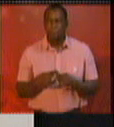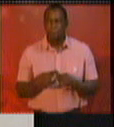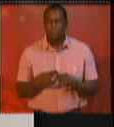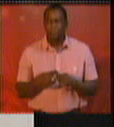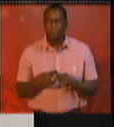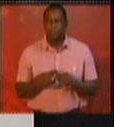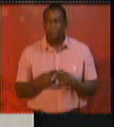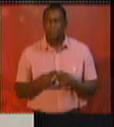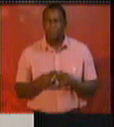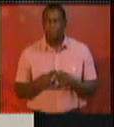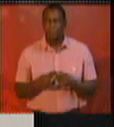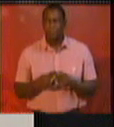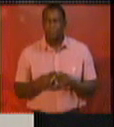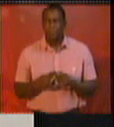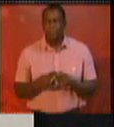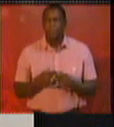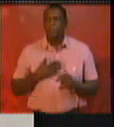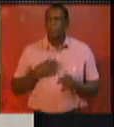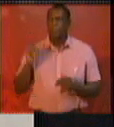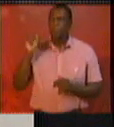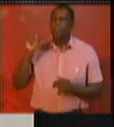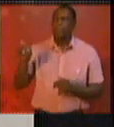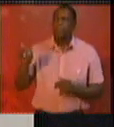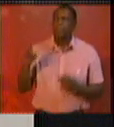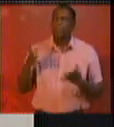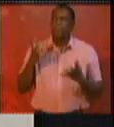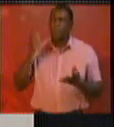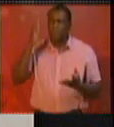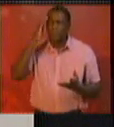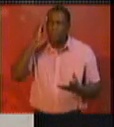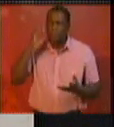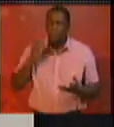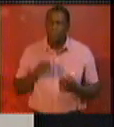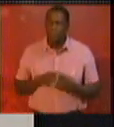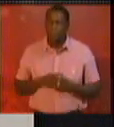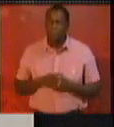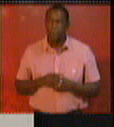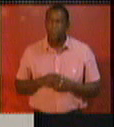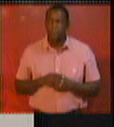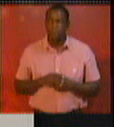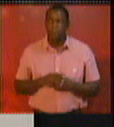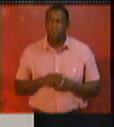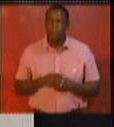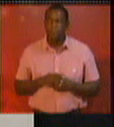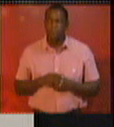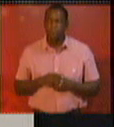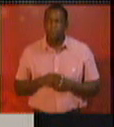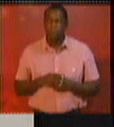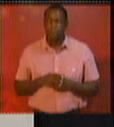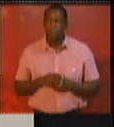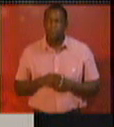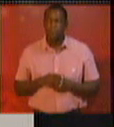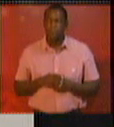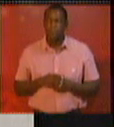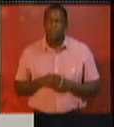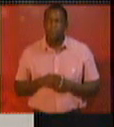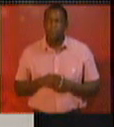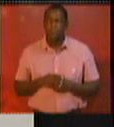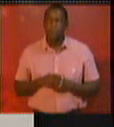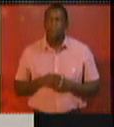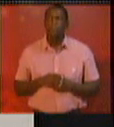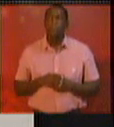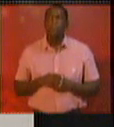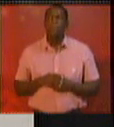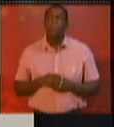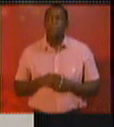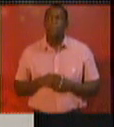Laura from Holland Group. I want to know, what is the number or what is the percentage increase